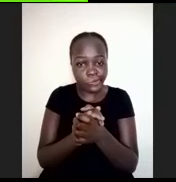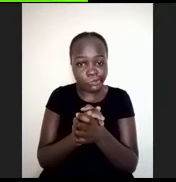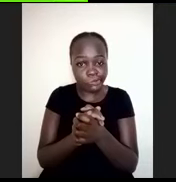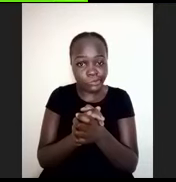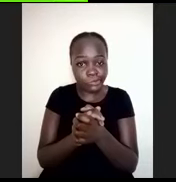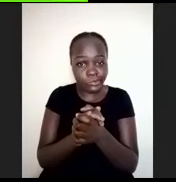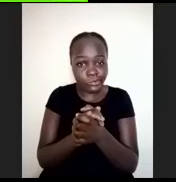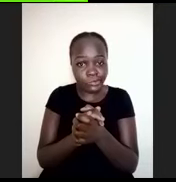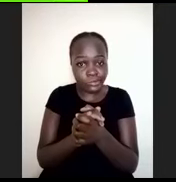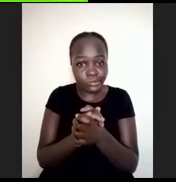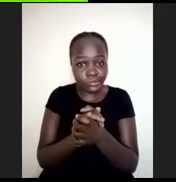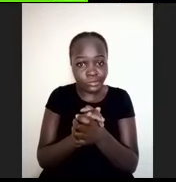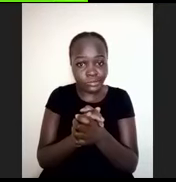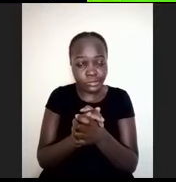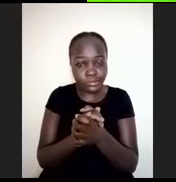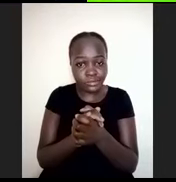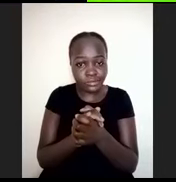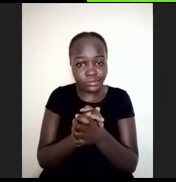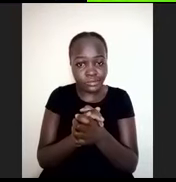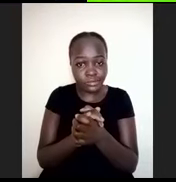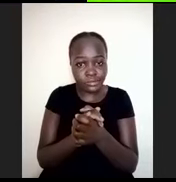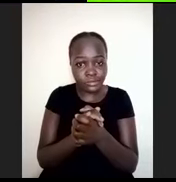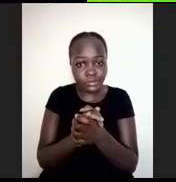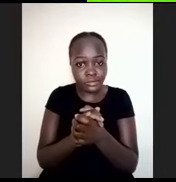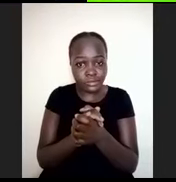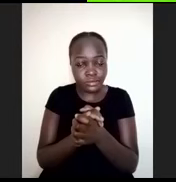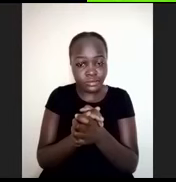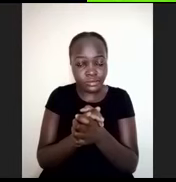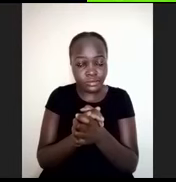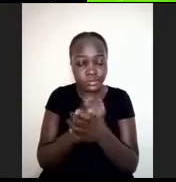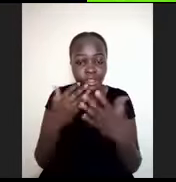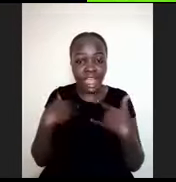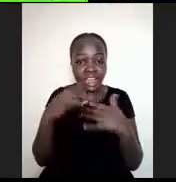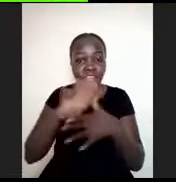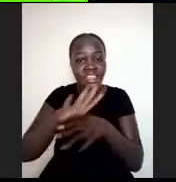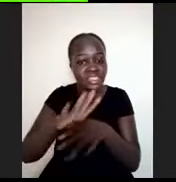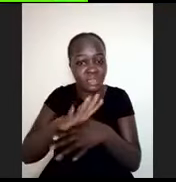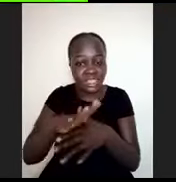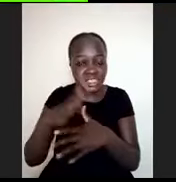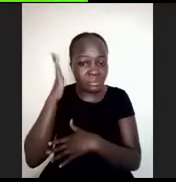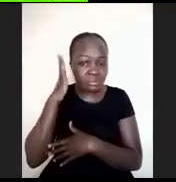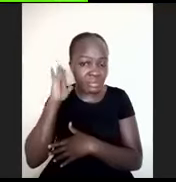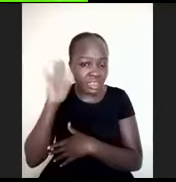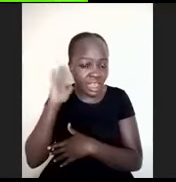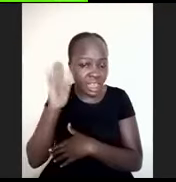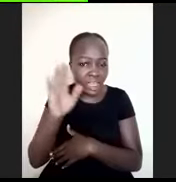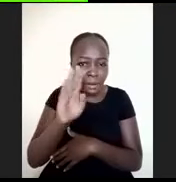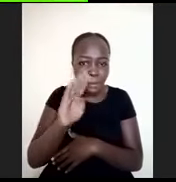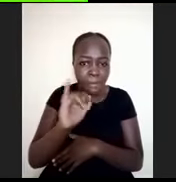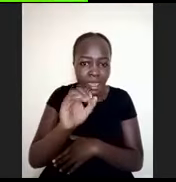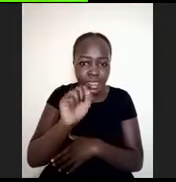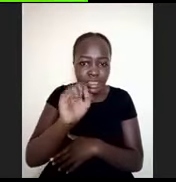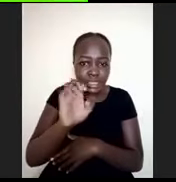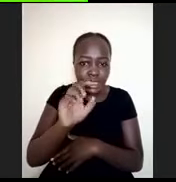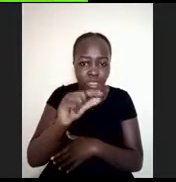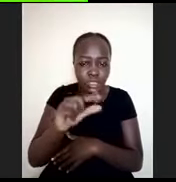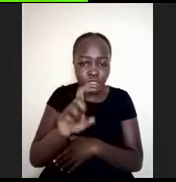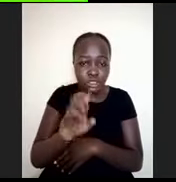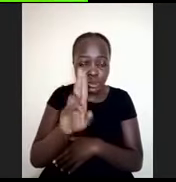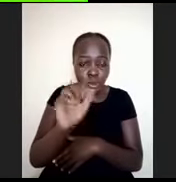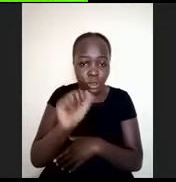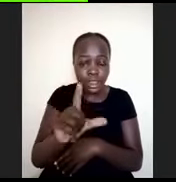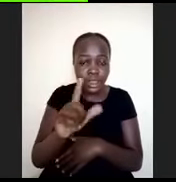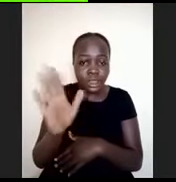understands what it means. You know, there's lesbianism, gay, bisexual, transgender, and the queer and